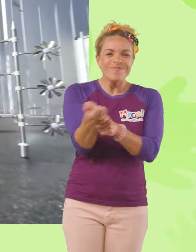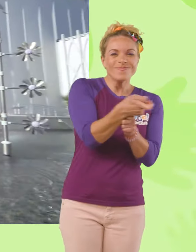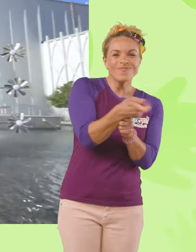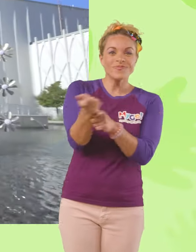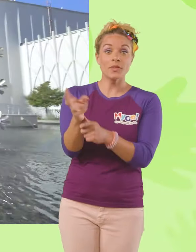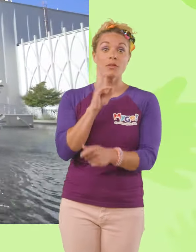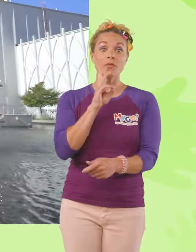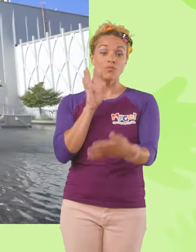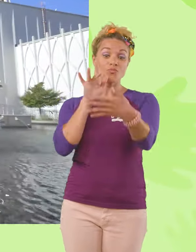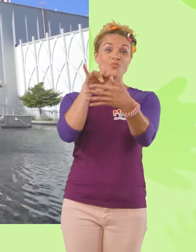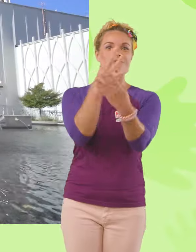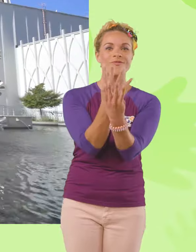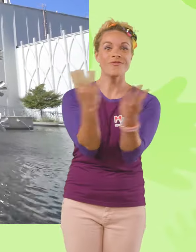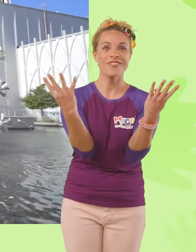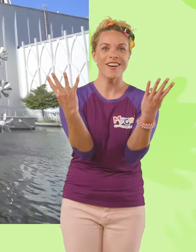spin.